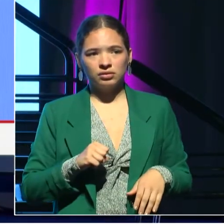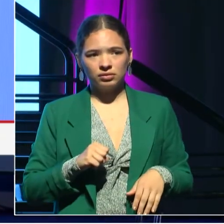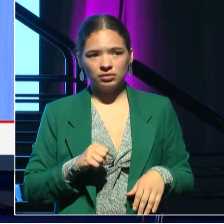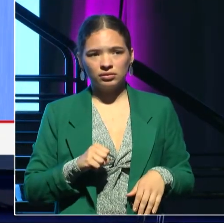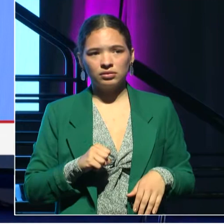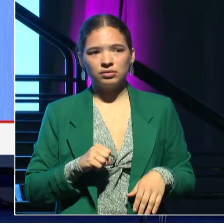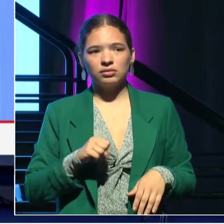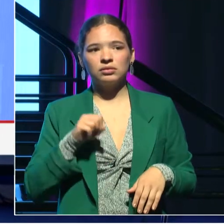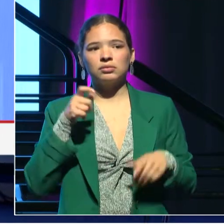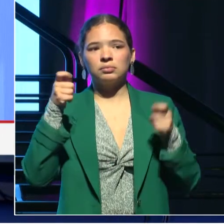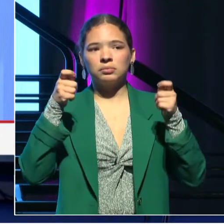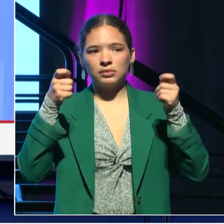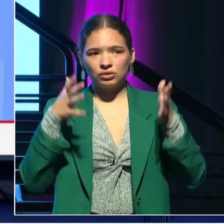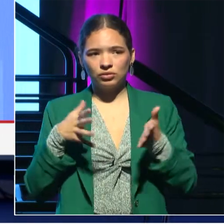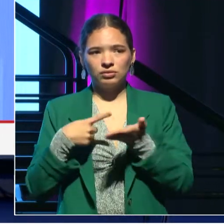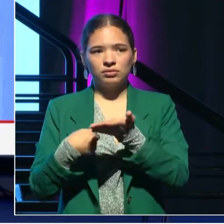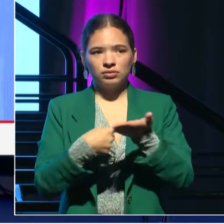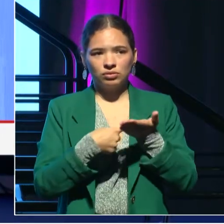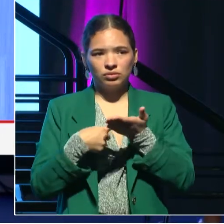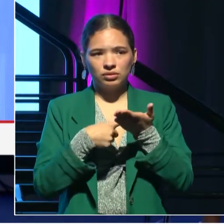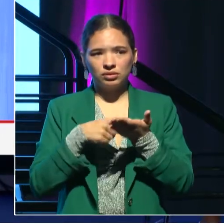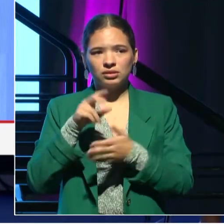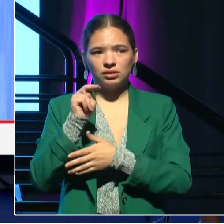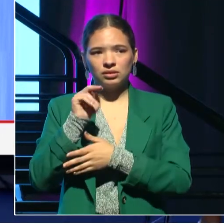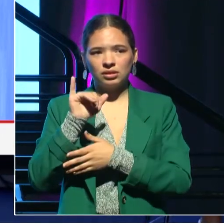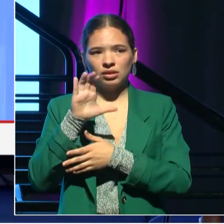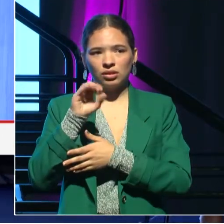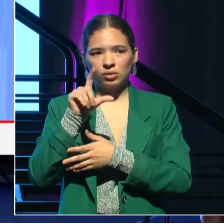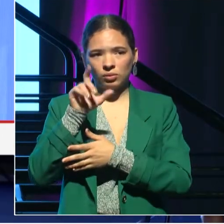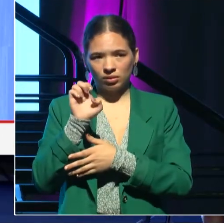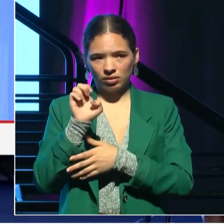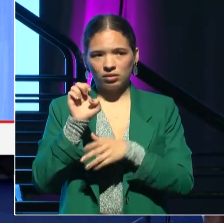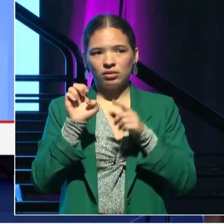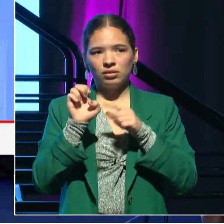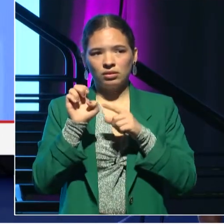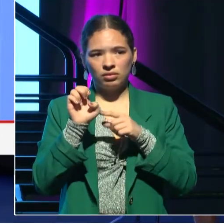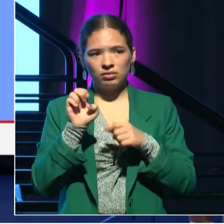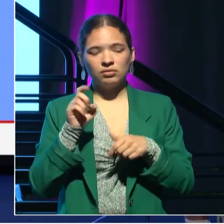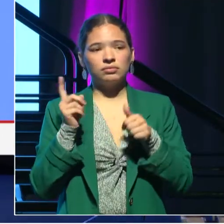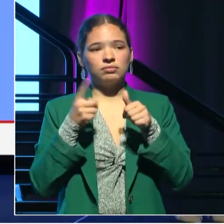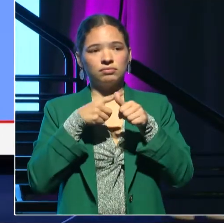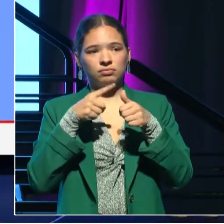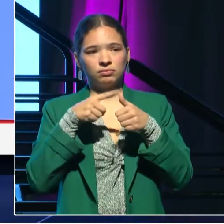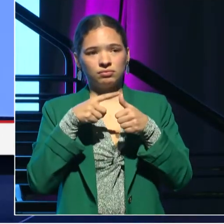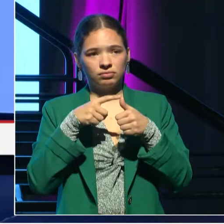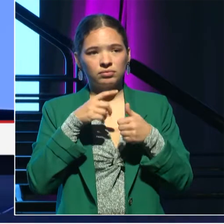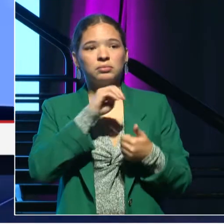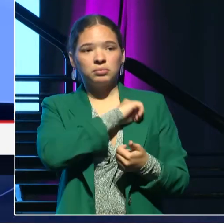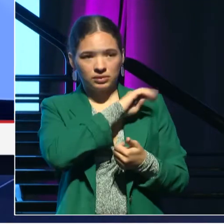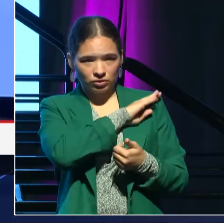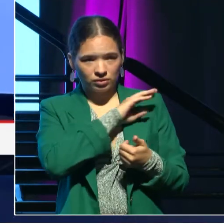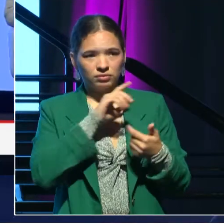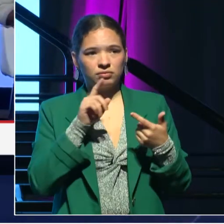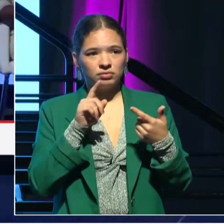Hillary, the Honorable Mayor Muriel Bowser, Dr. Ndidi